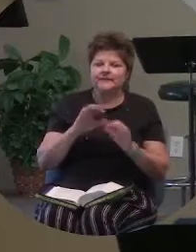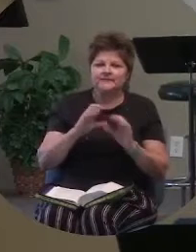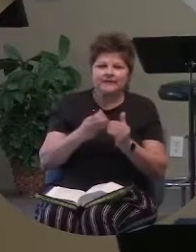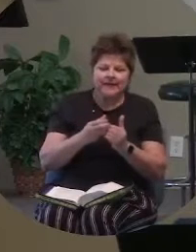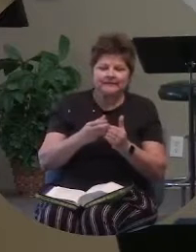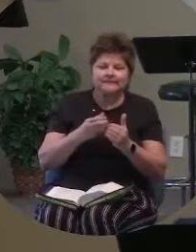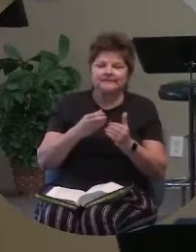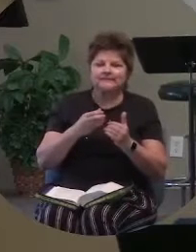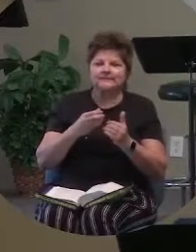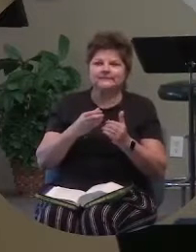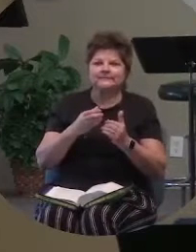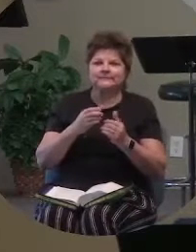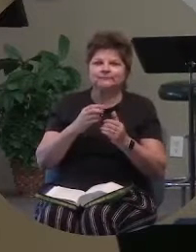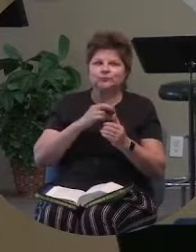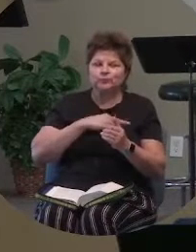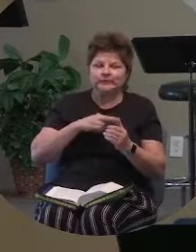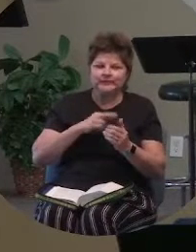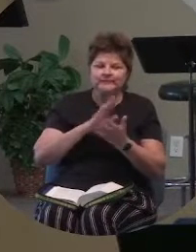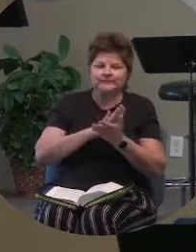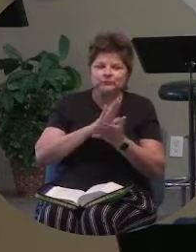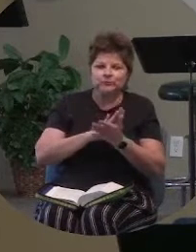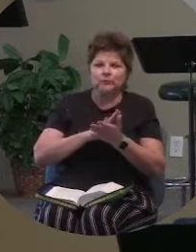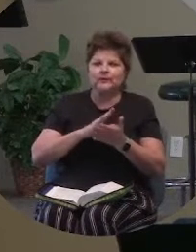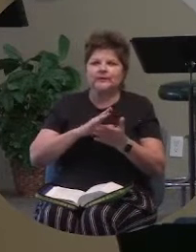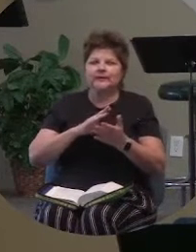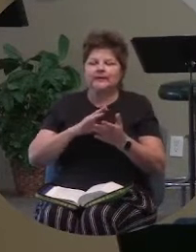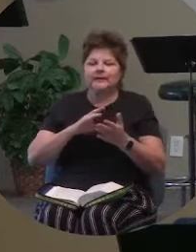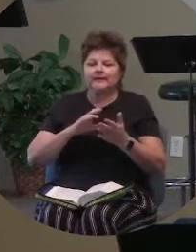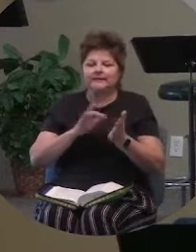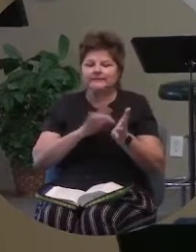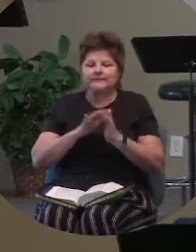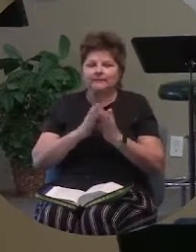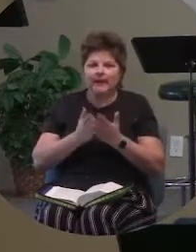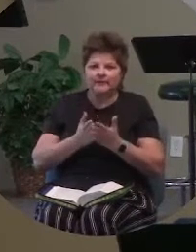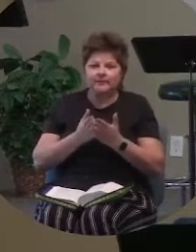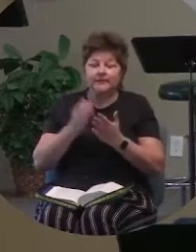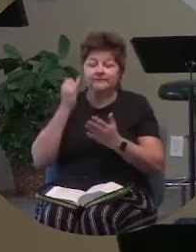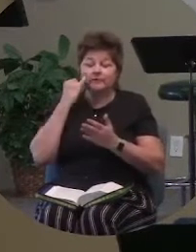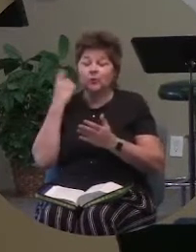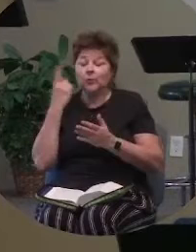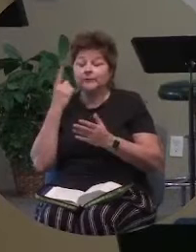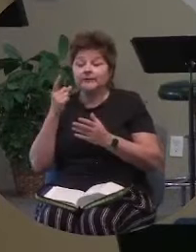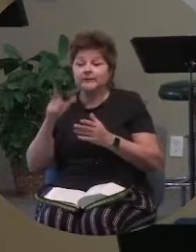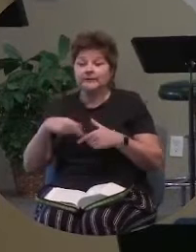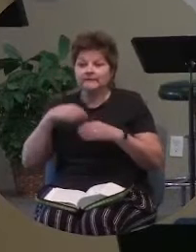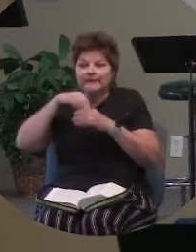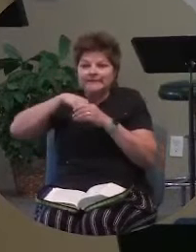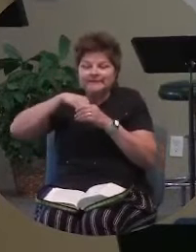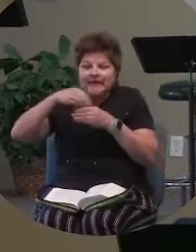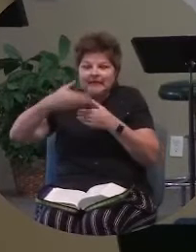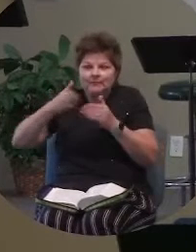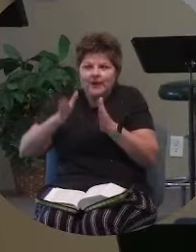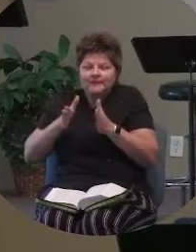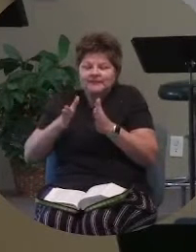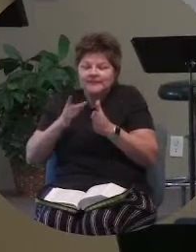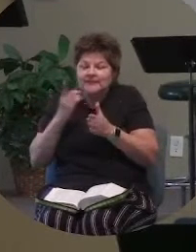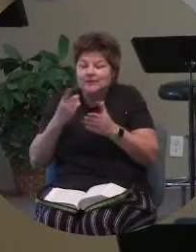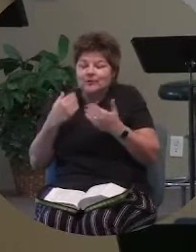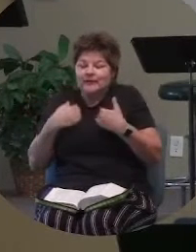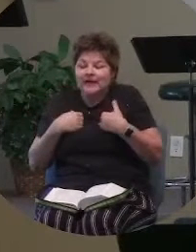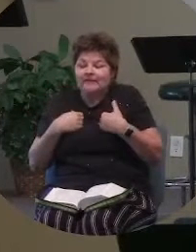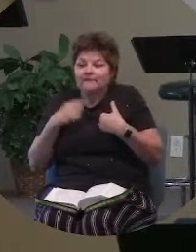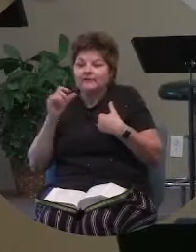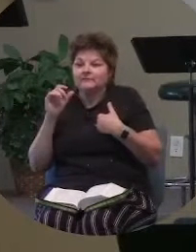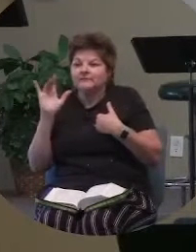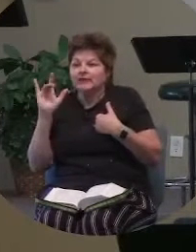you only live in this box, then you're getting less than 25% of what God had for you. He said, because in the box is where you grow,